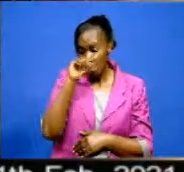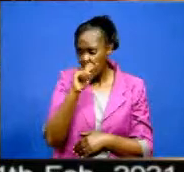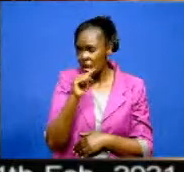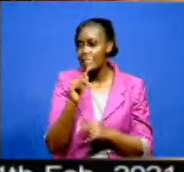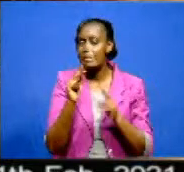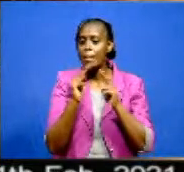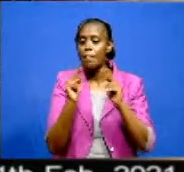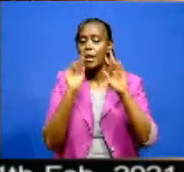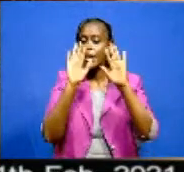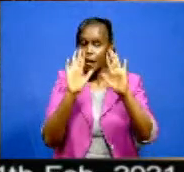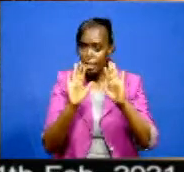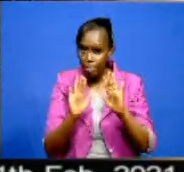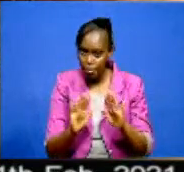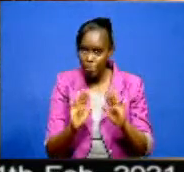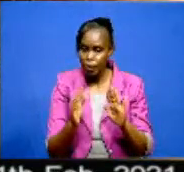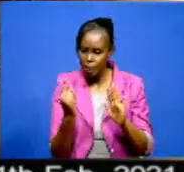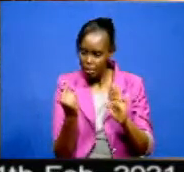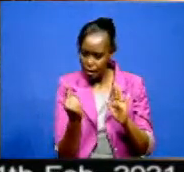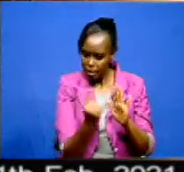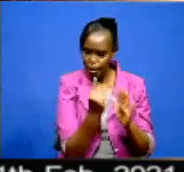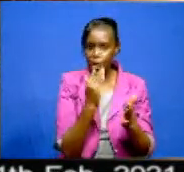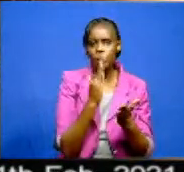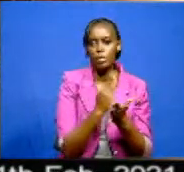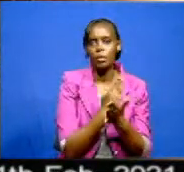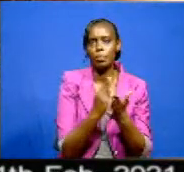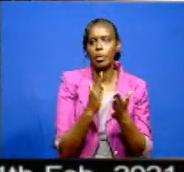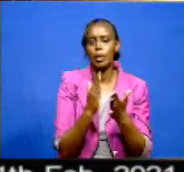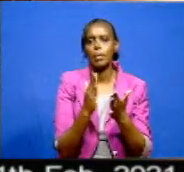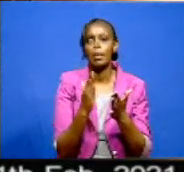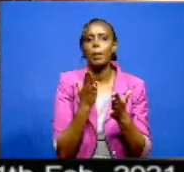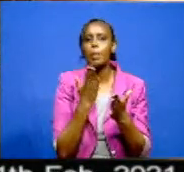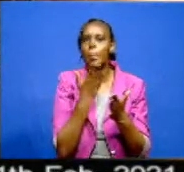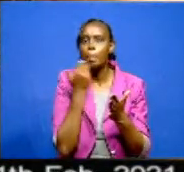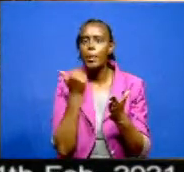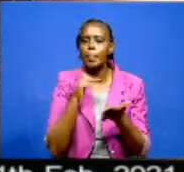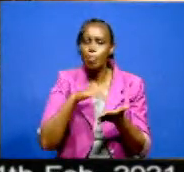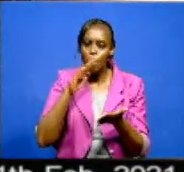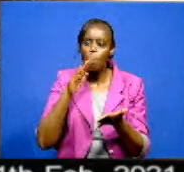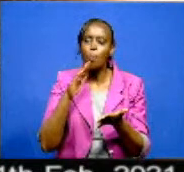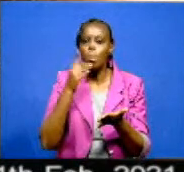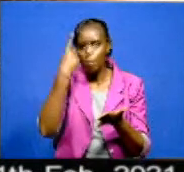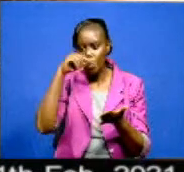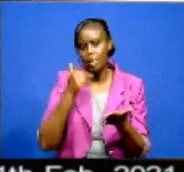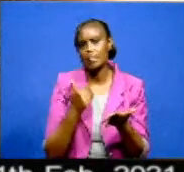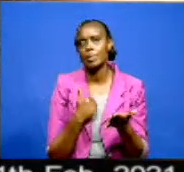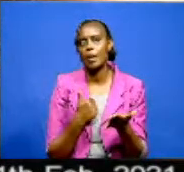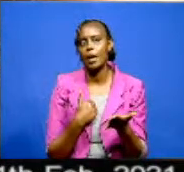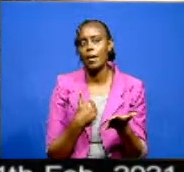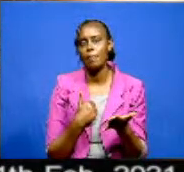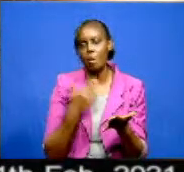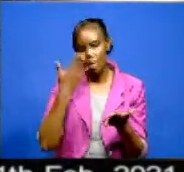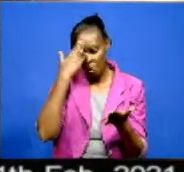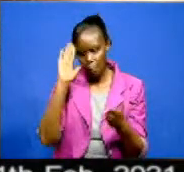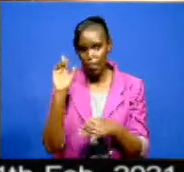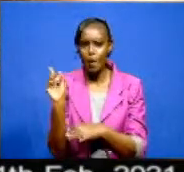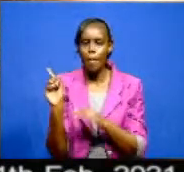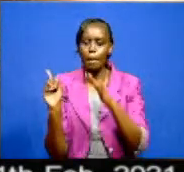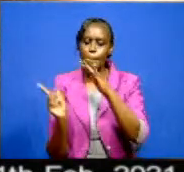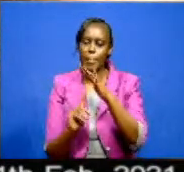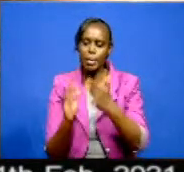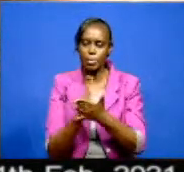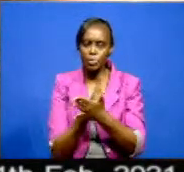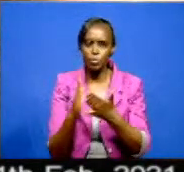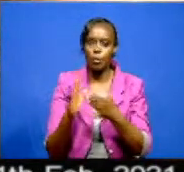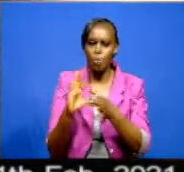important in every department, and I wish you could have more of this. I'm aware the ministry, the Department